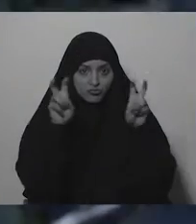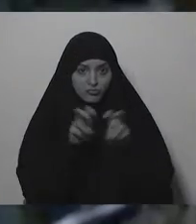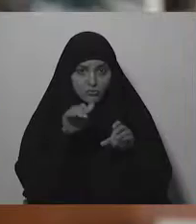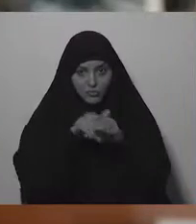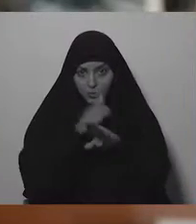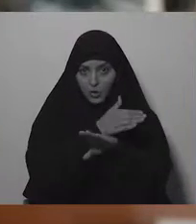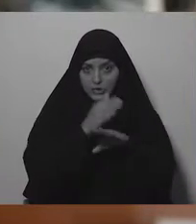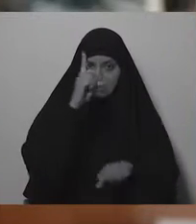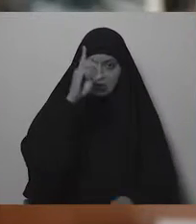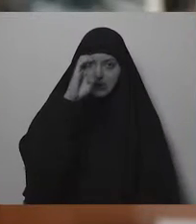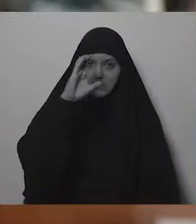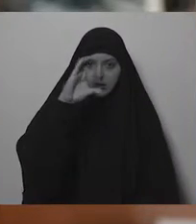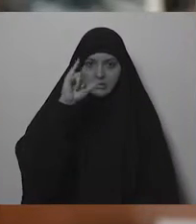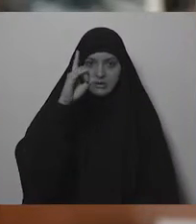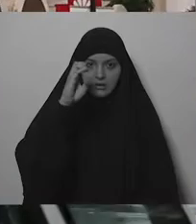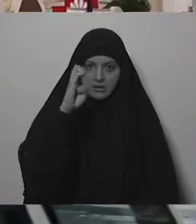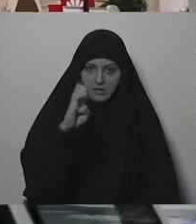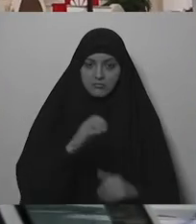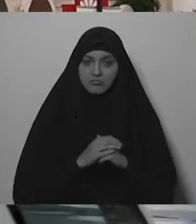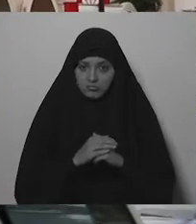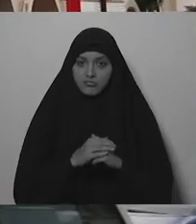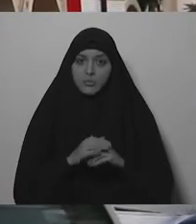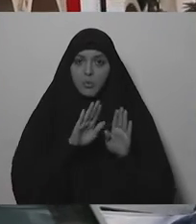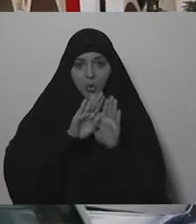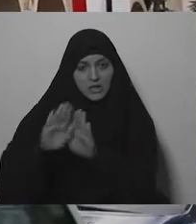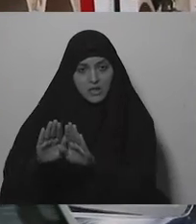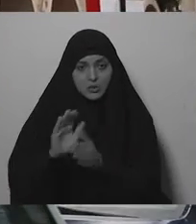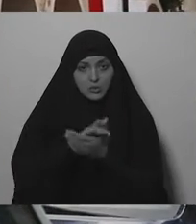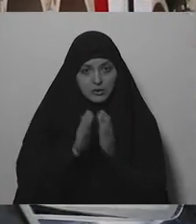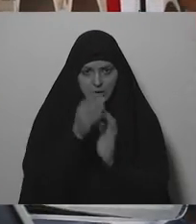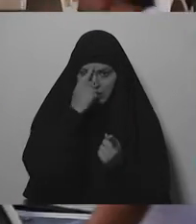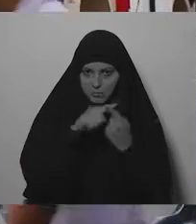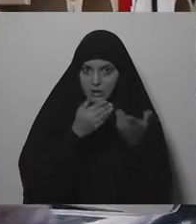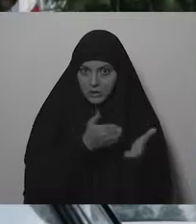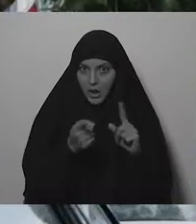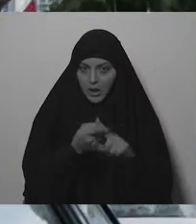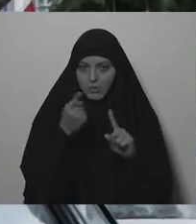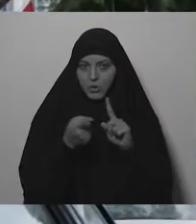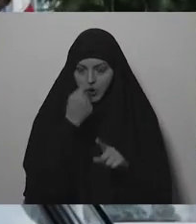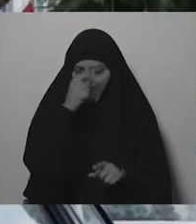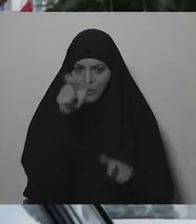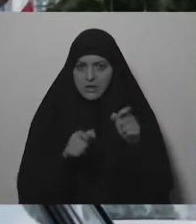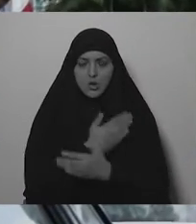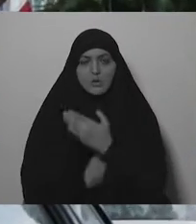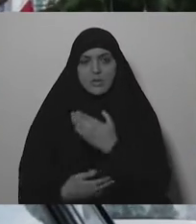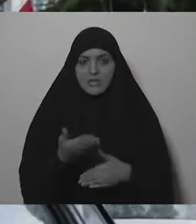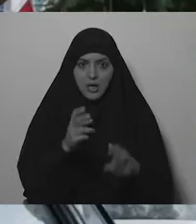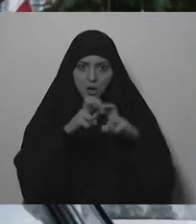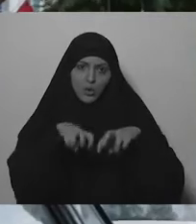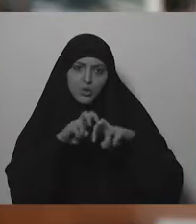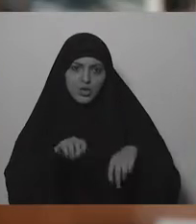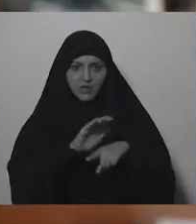In the project Decide, we have also elaborated a research on social protection. It is a very important theme for disabled